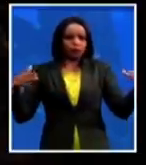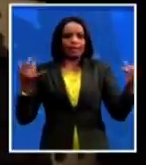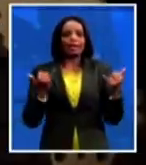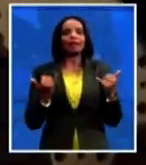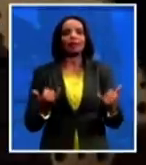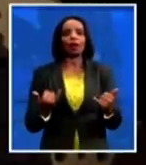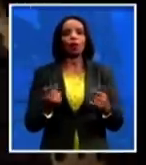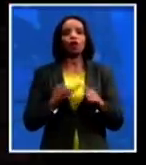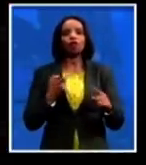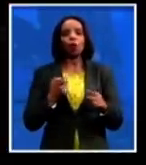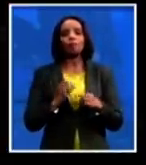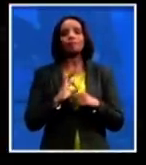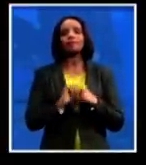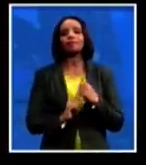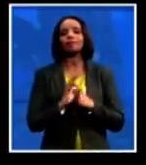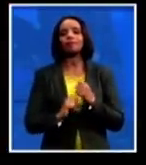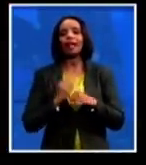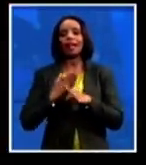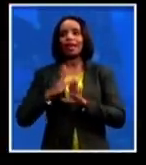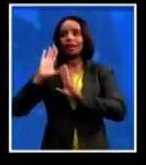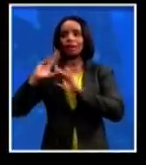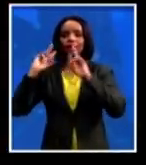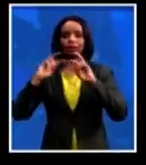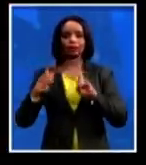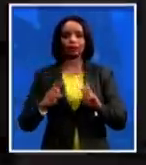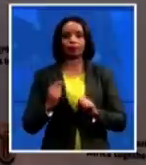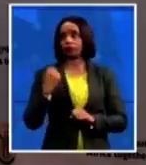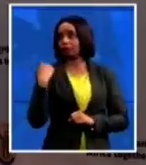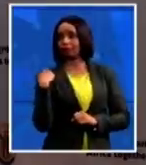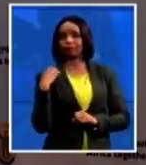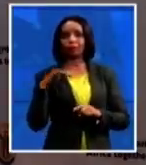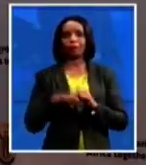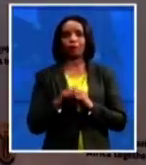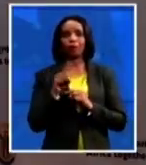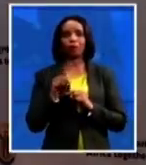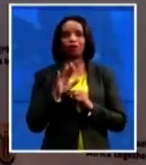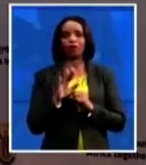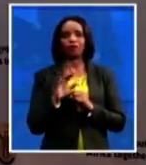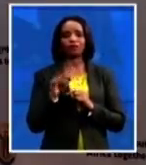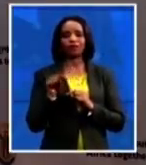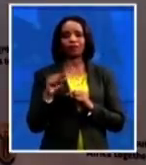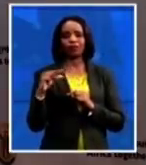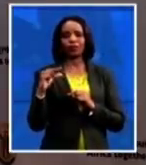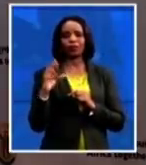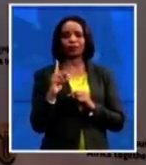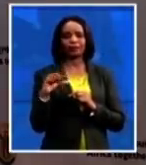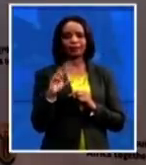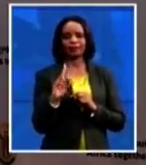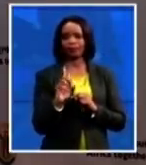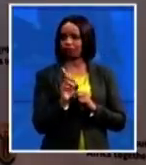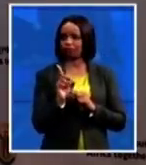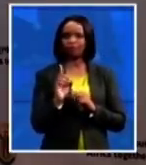learned about the 1.5 drop in the GDP. So, cabinet there, what are the urgent interventions in regard to that? Thank